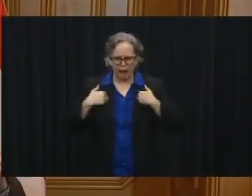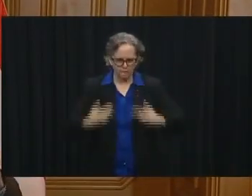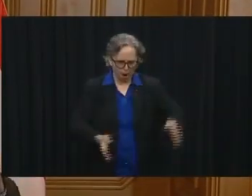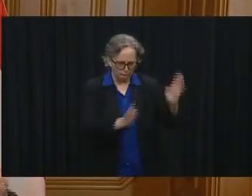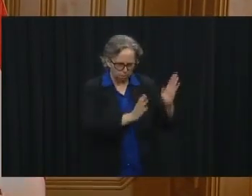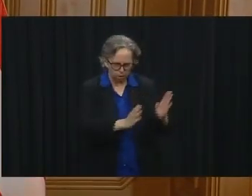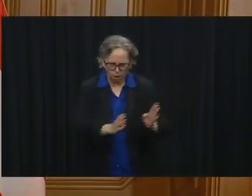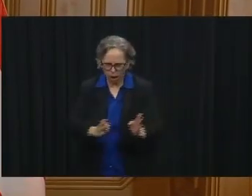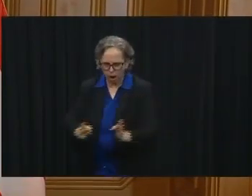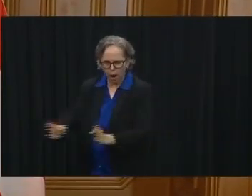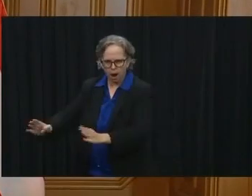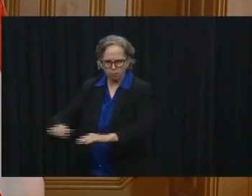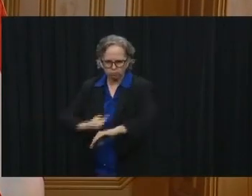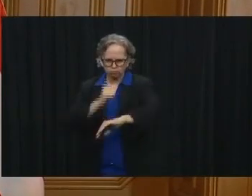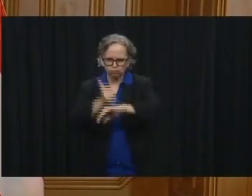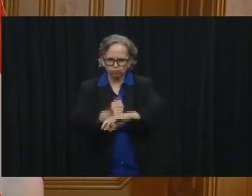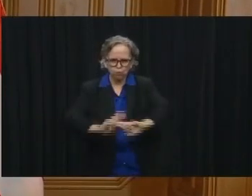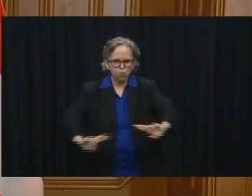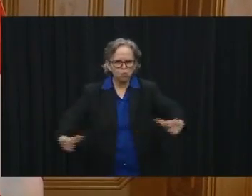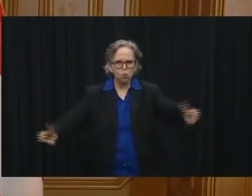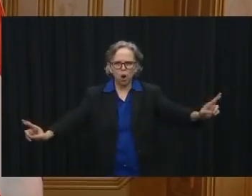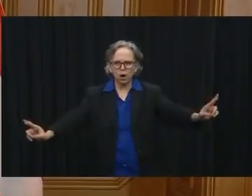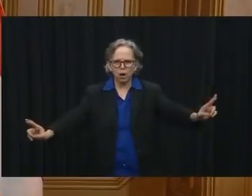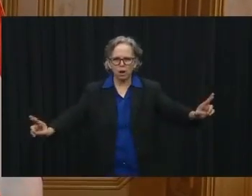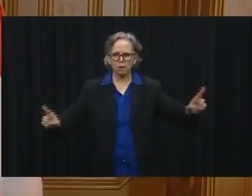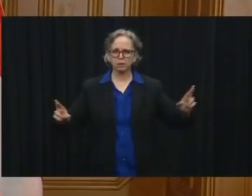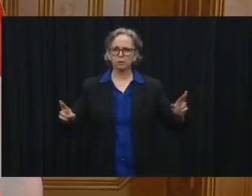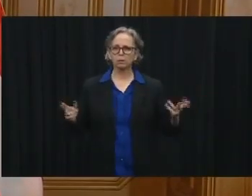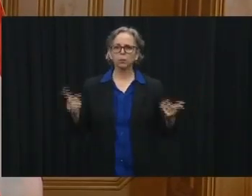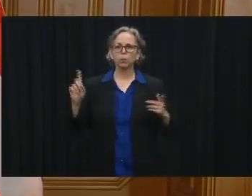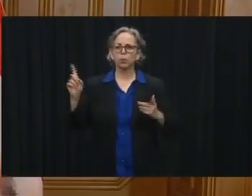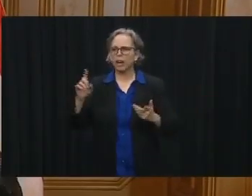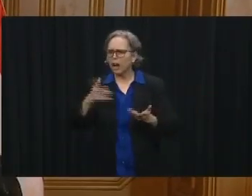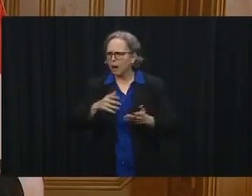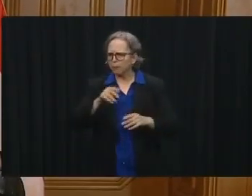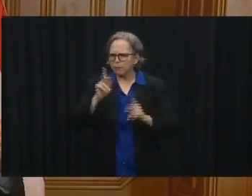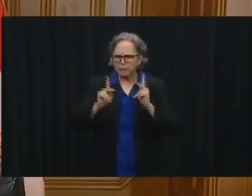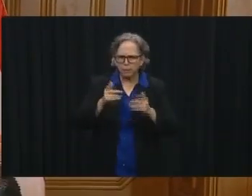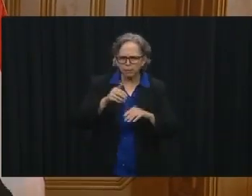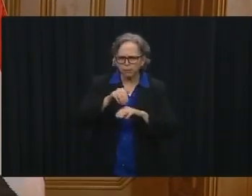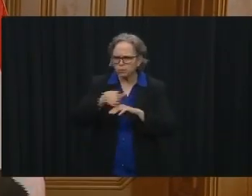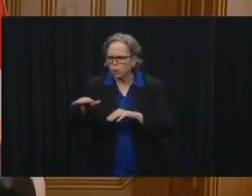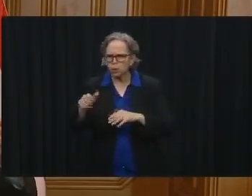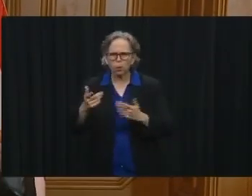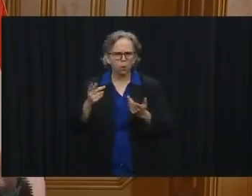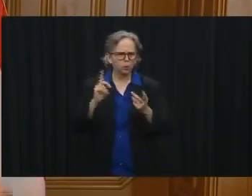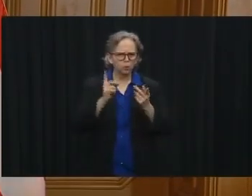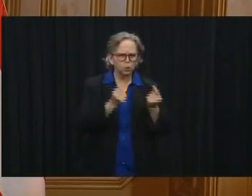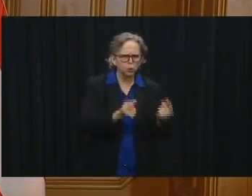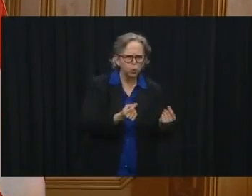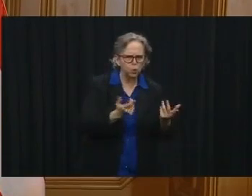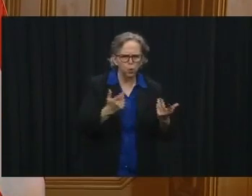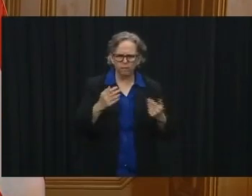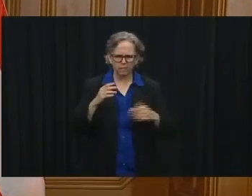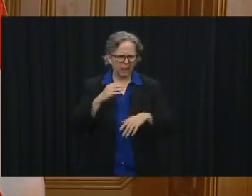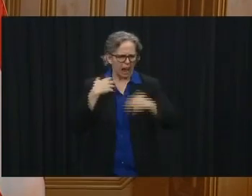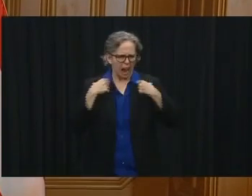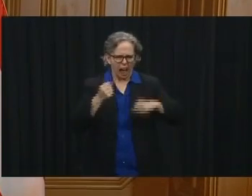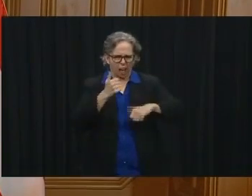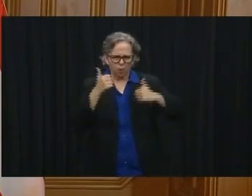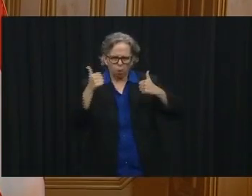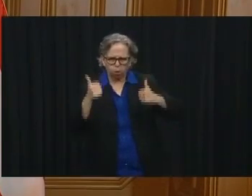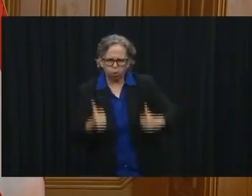orderly process about where you will go, and then if you continue to get worse, where you will go from